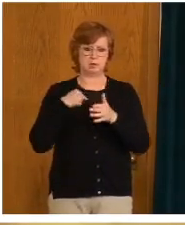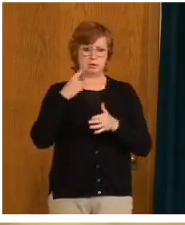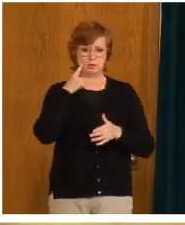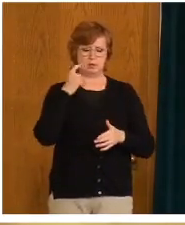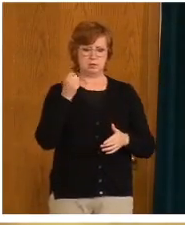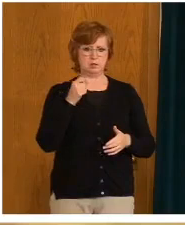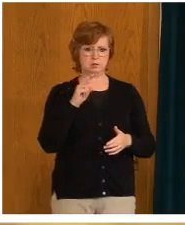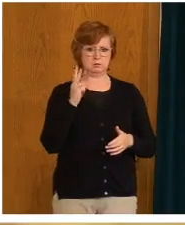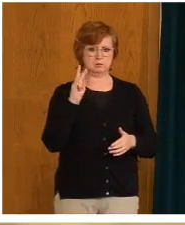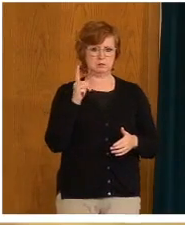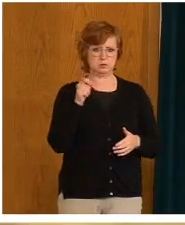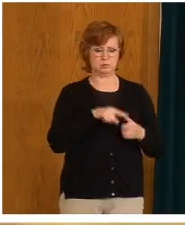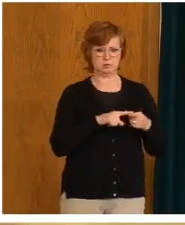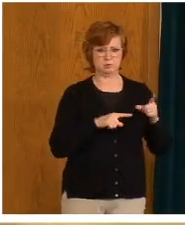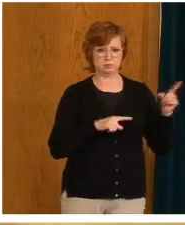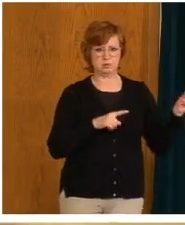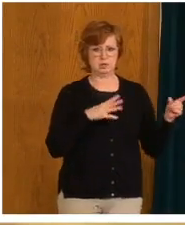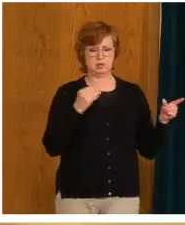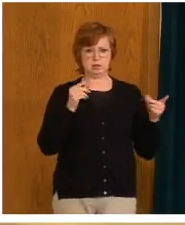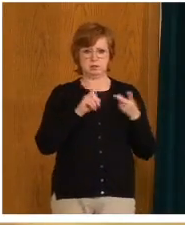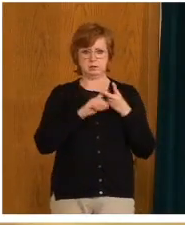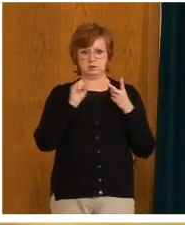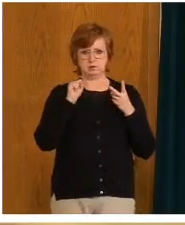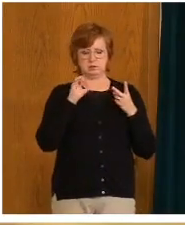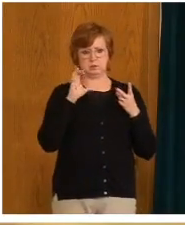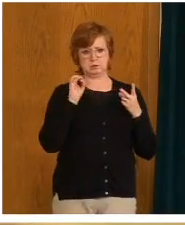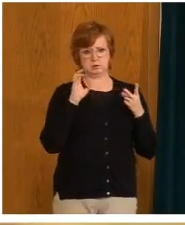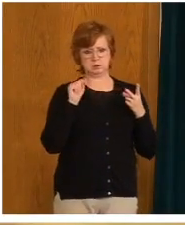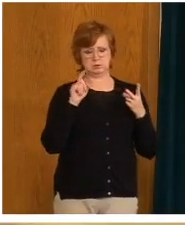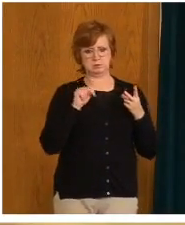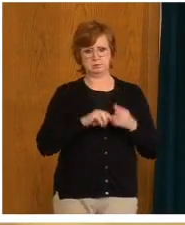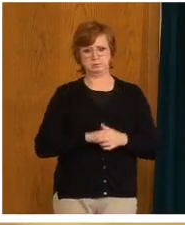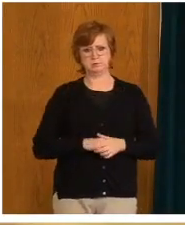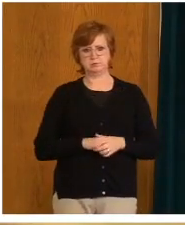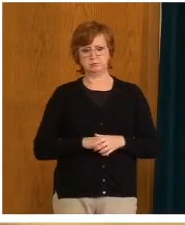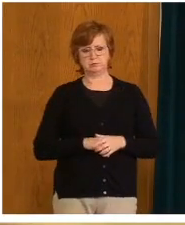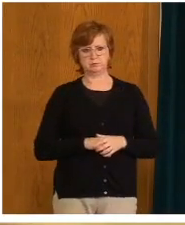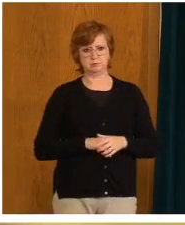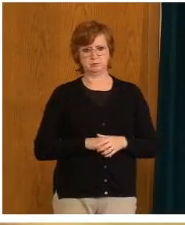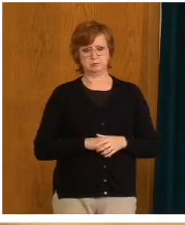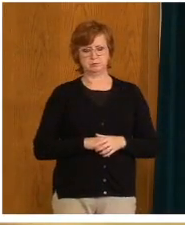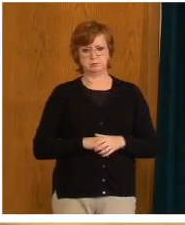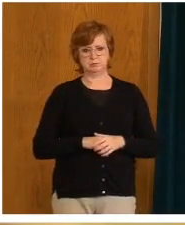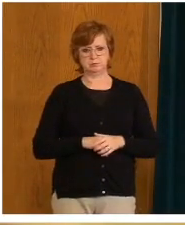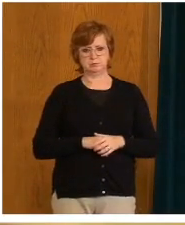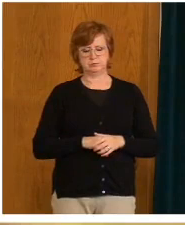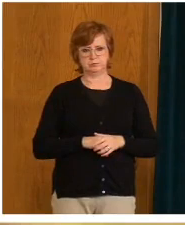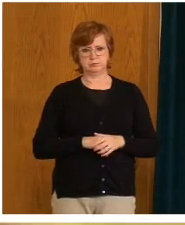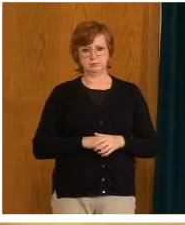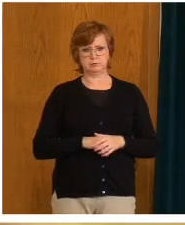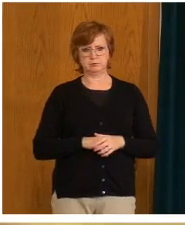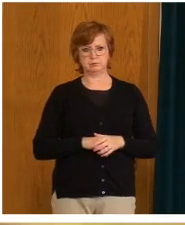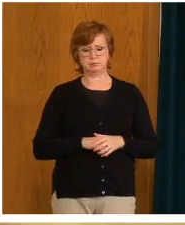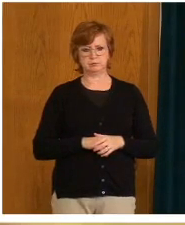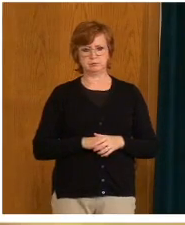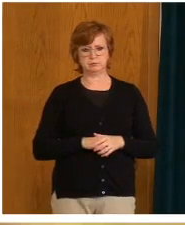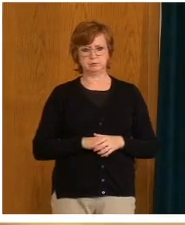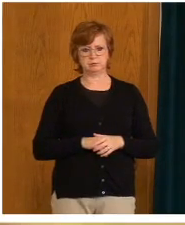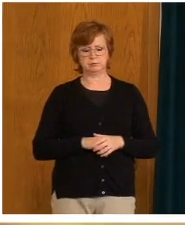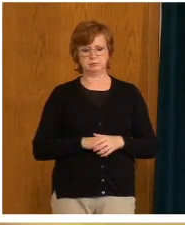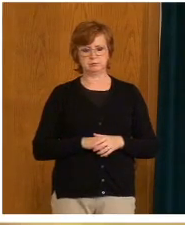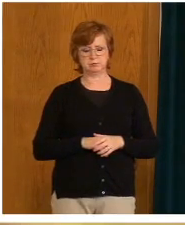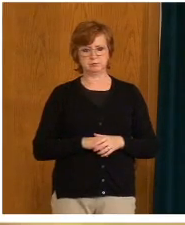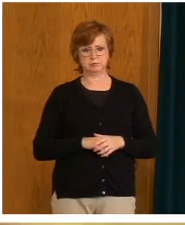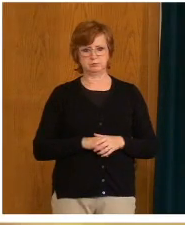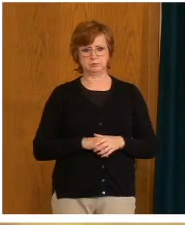Premier and Scott. Given that the importance of second doses and protecting the older populations,